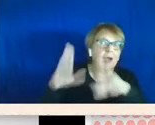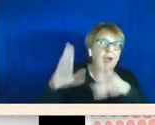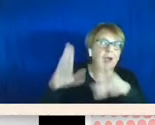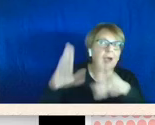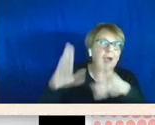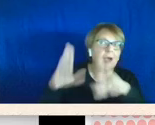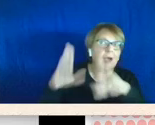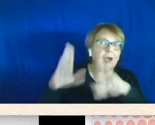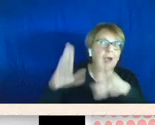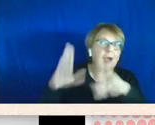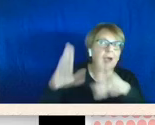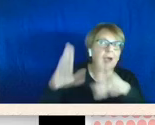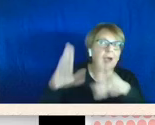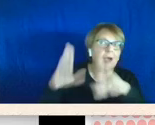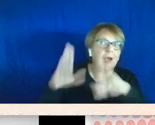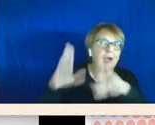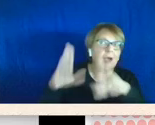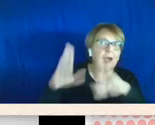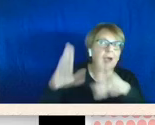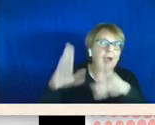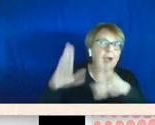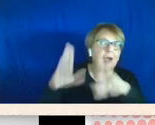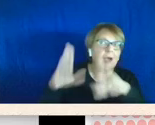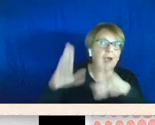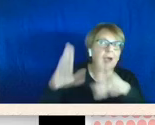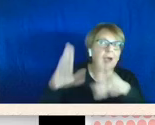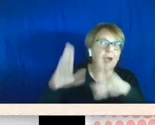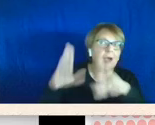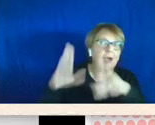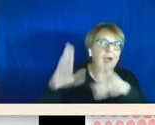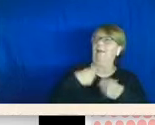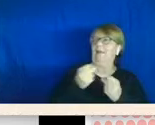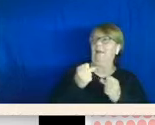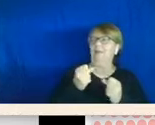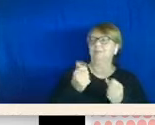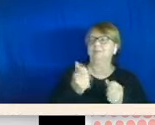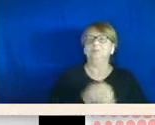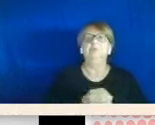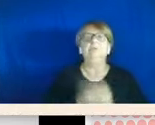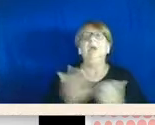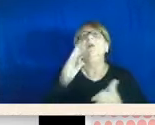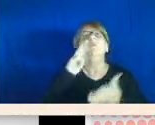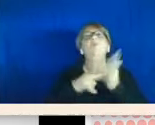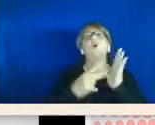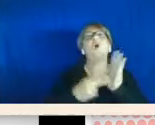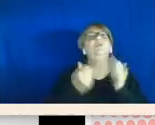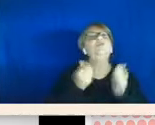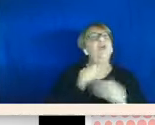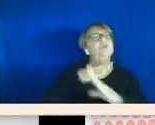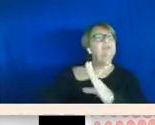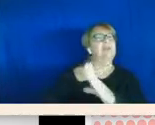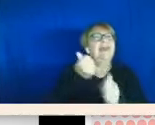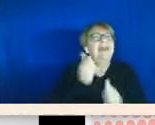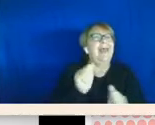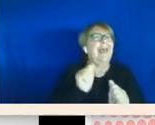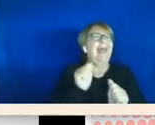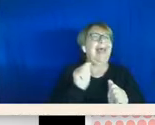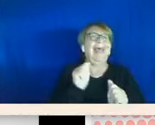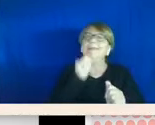not come out. But what they're trying to do, what the whole purpose is to try to prevent unnecessary psychiatric